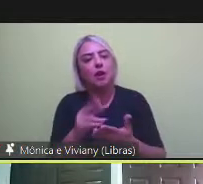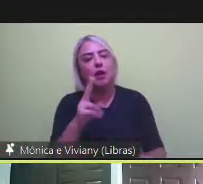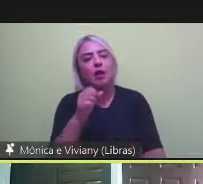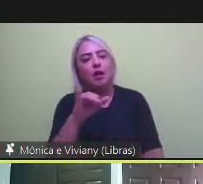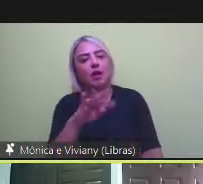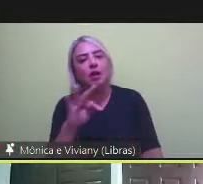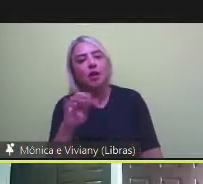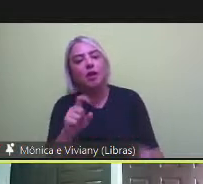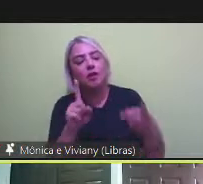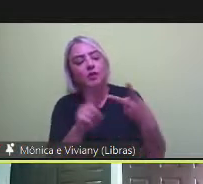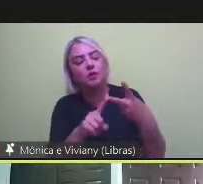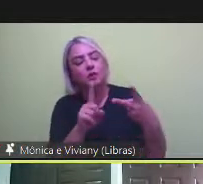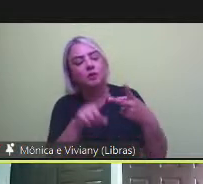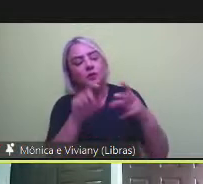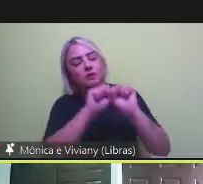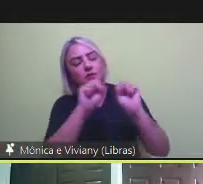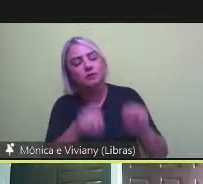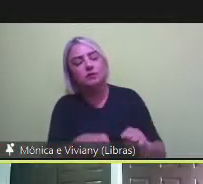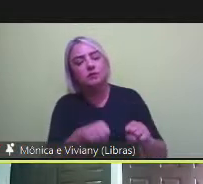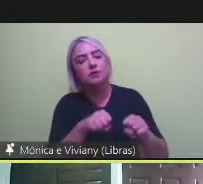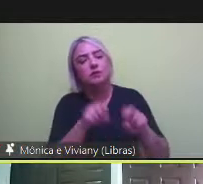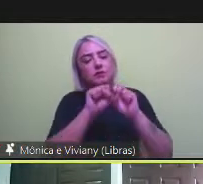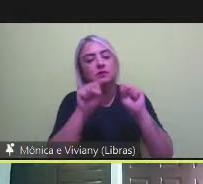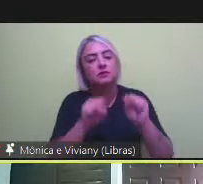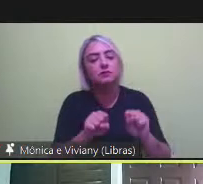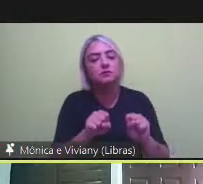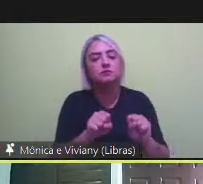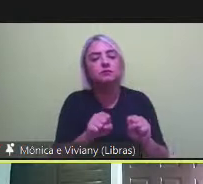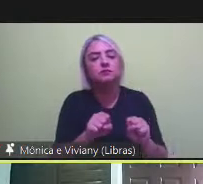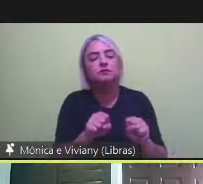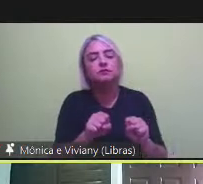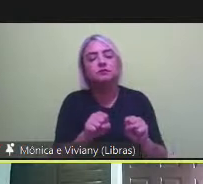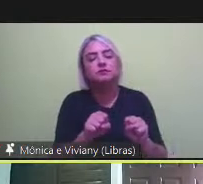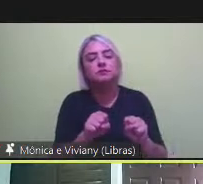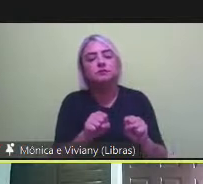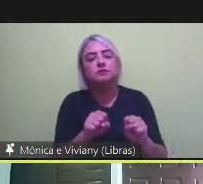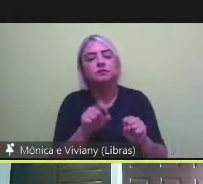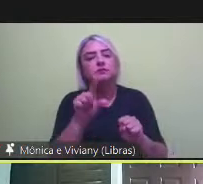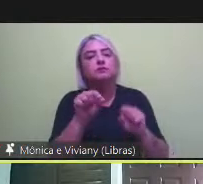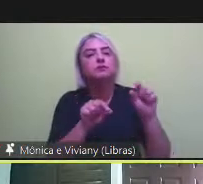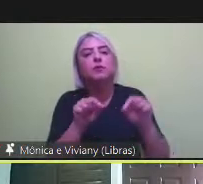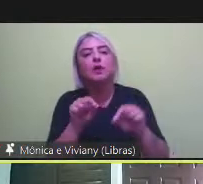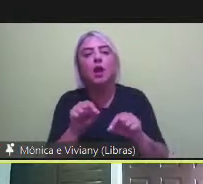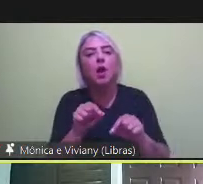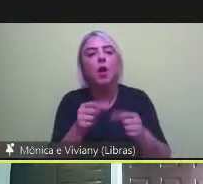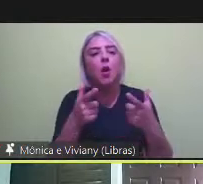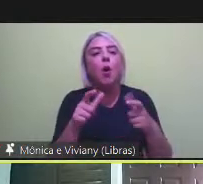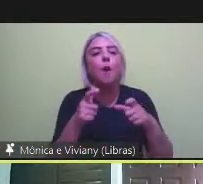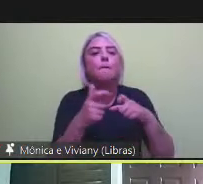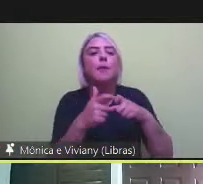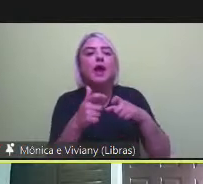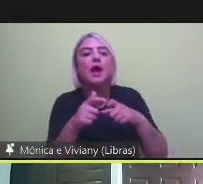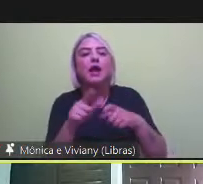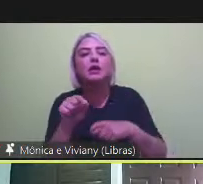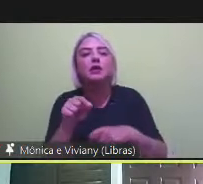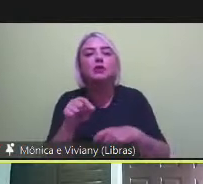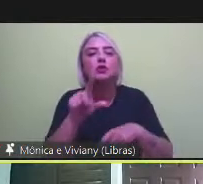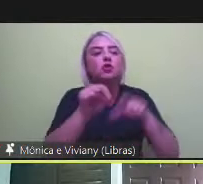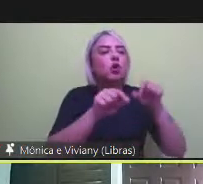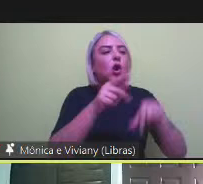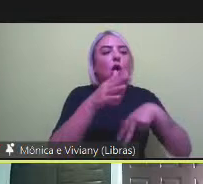the referral system, where physicians refer clients, patients to dietitians